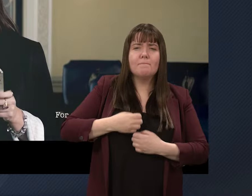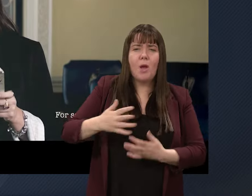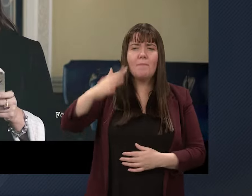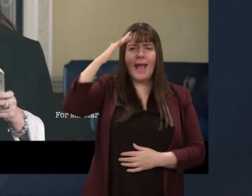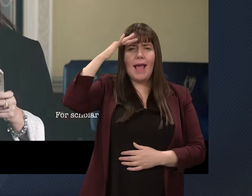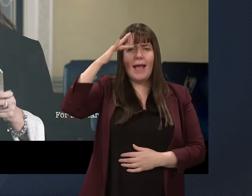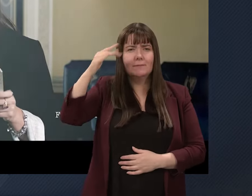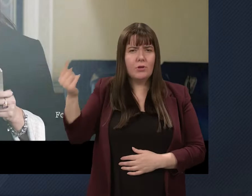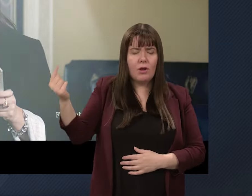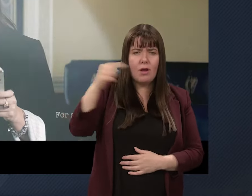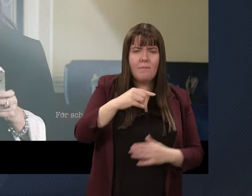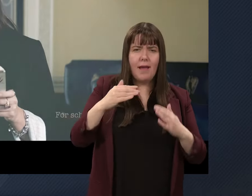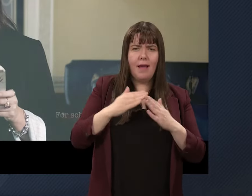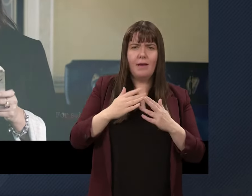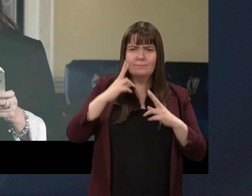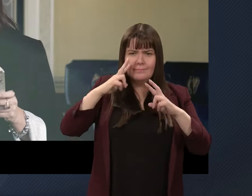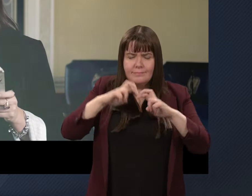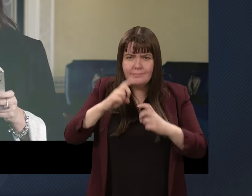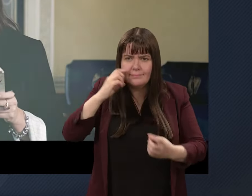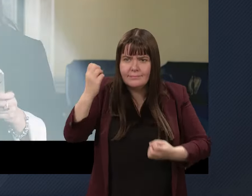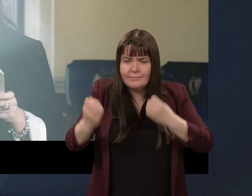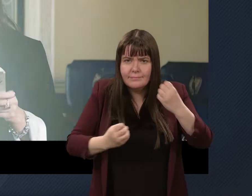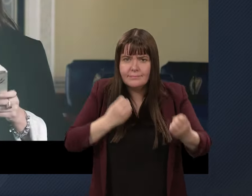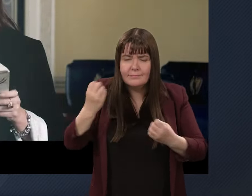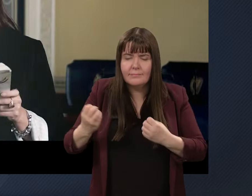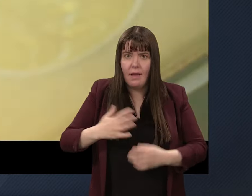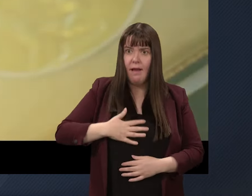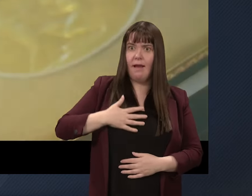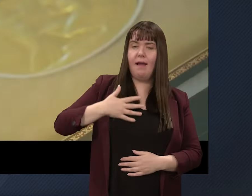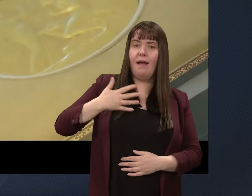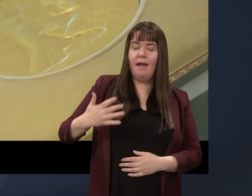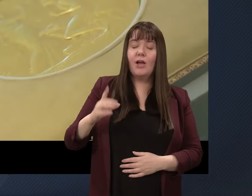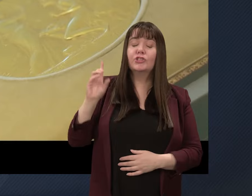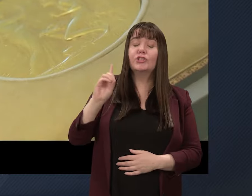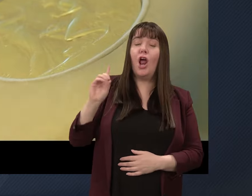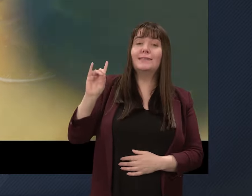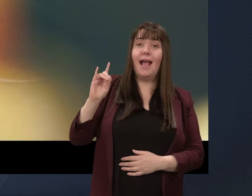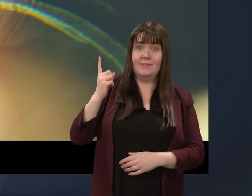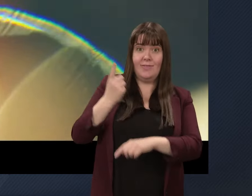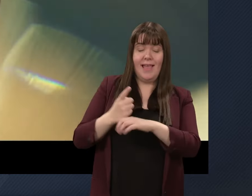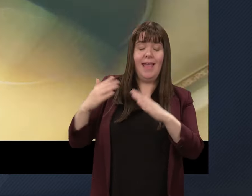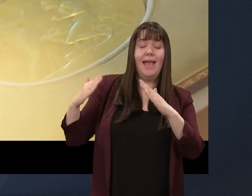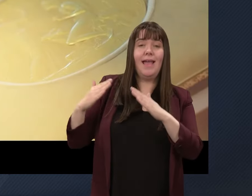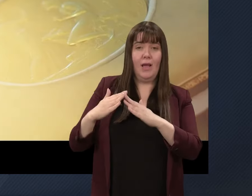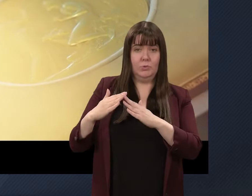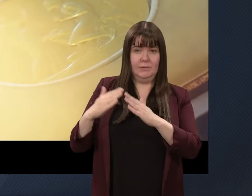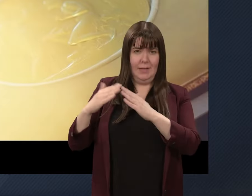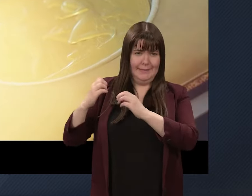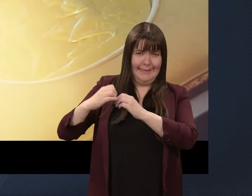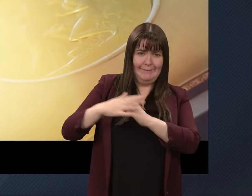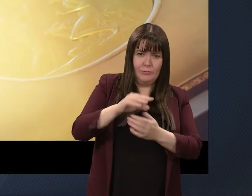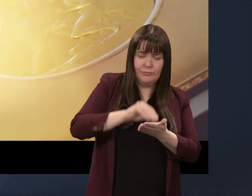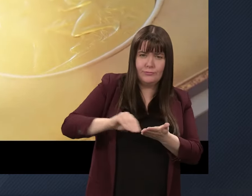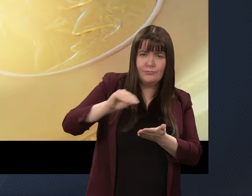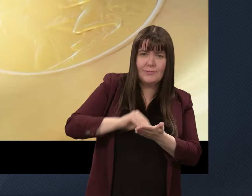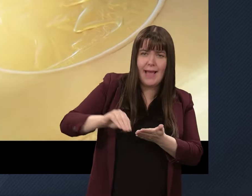for poets after us, thoughts long knitted into a single thought, a dance-like glory that those walls begot.